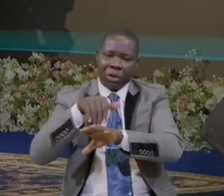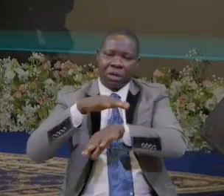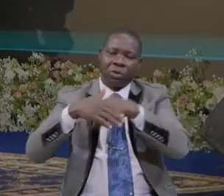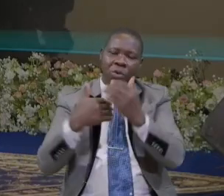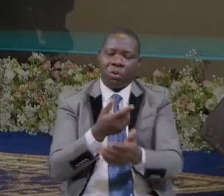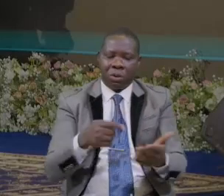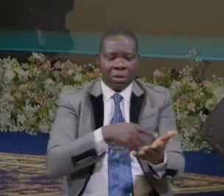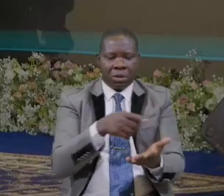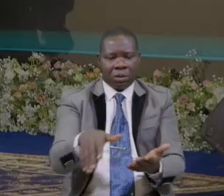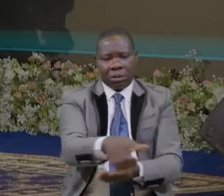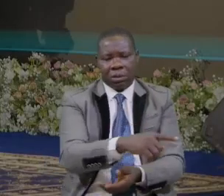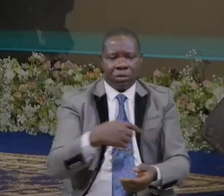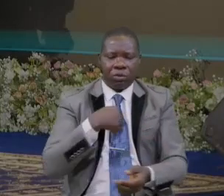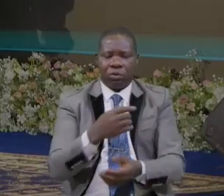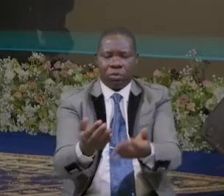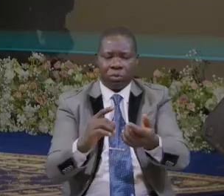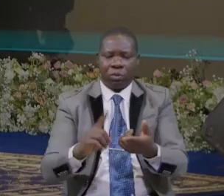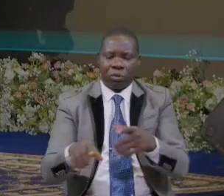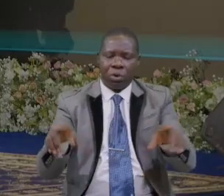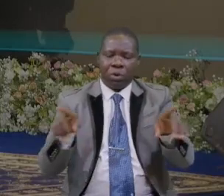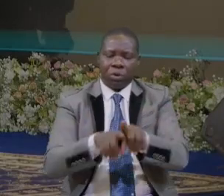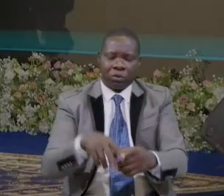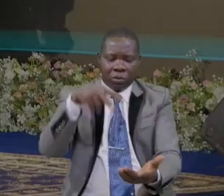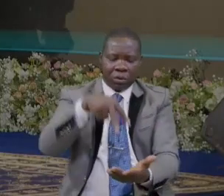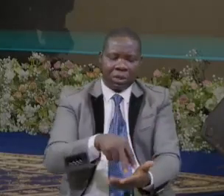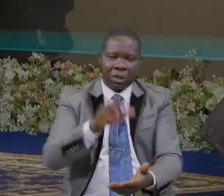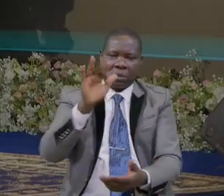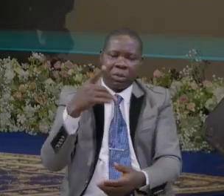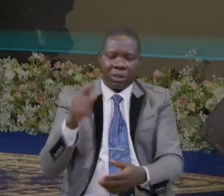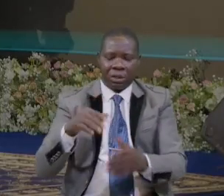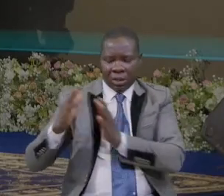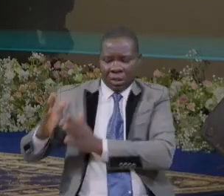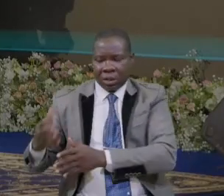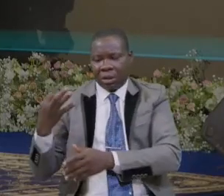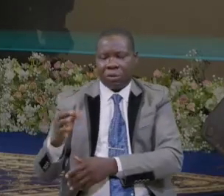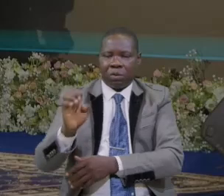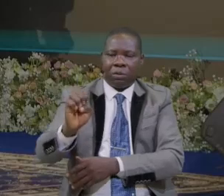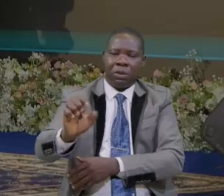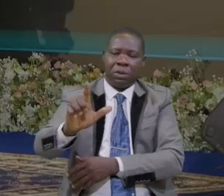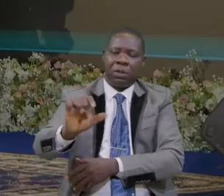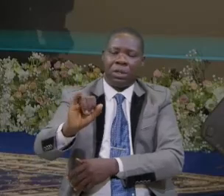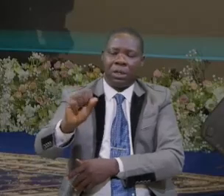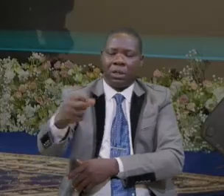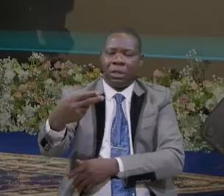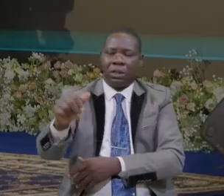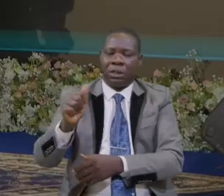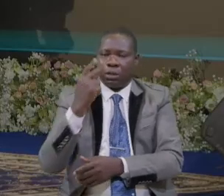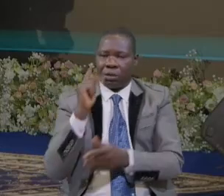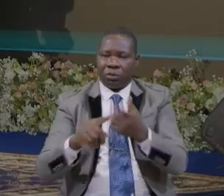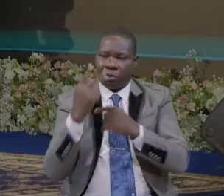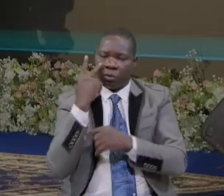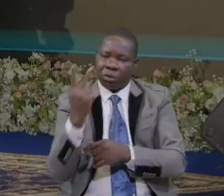also stand by the side of Elisha to see, how do I